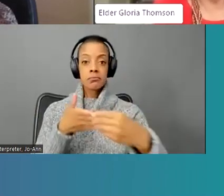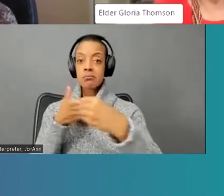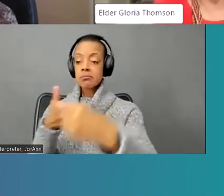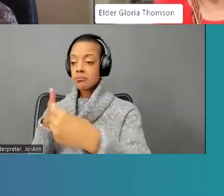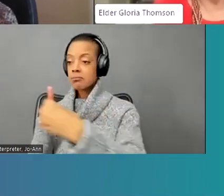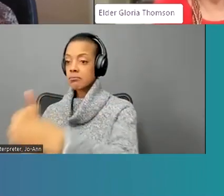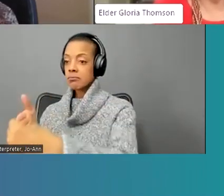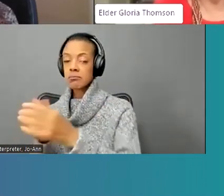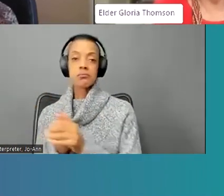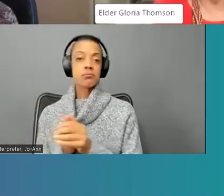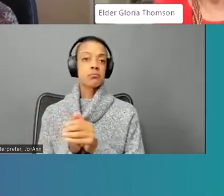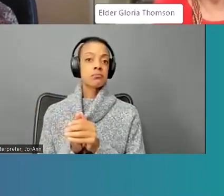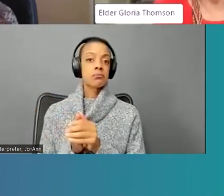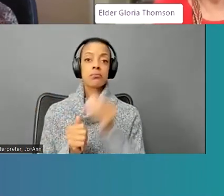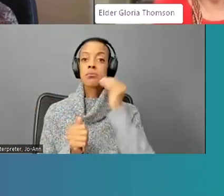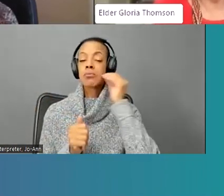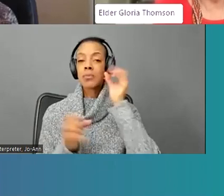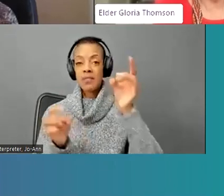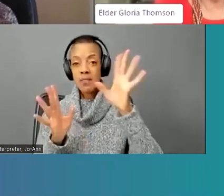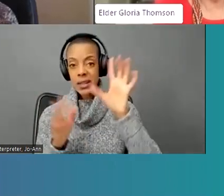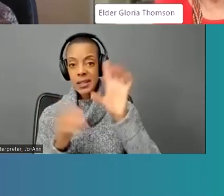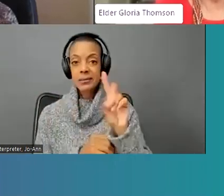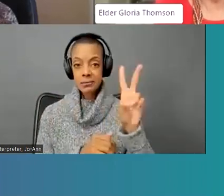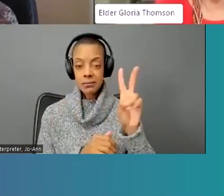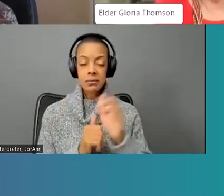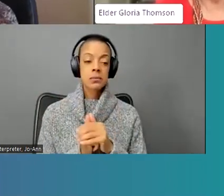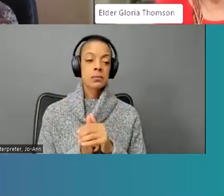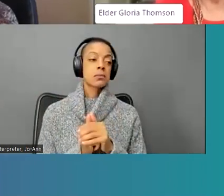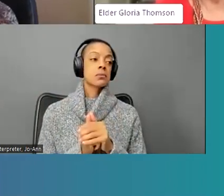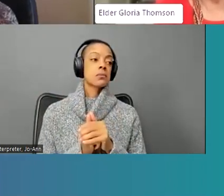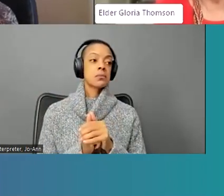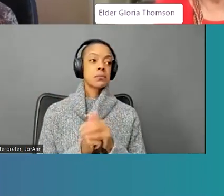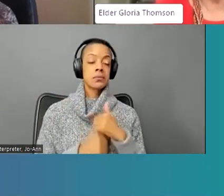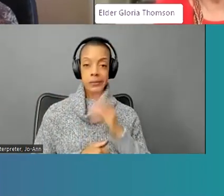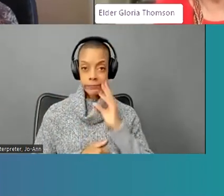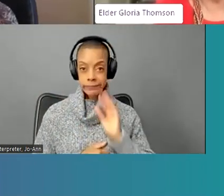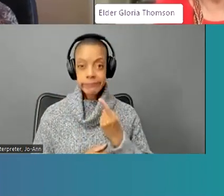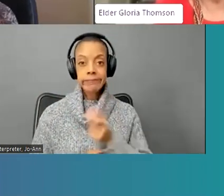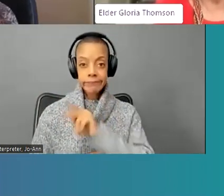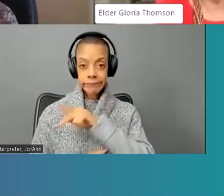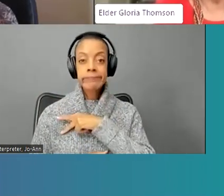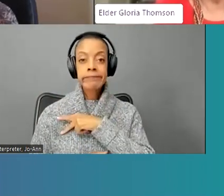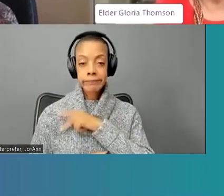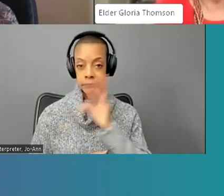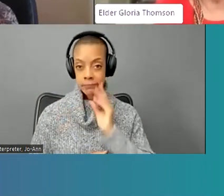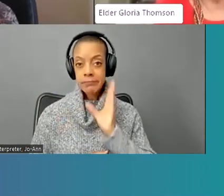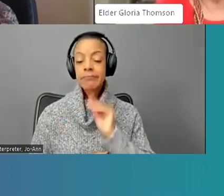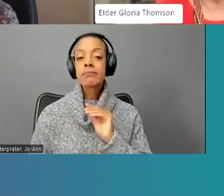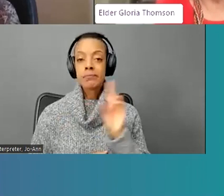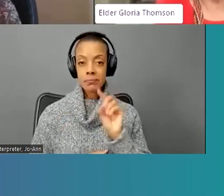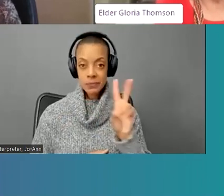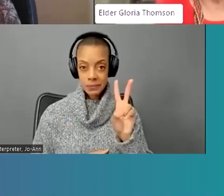domestic violence, and you know, I have had firsthand experience about that, and I know that it